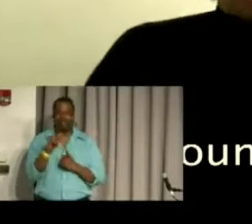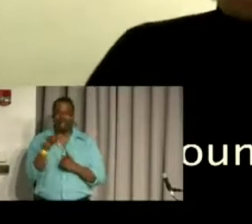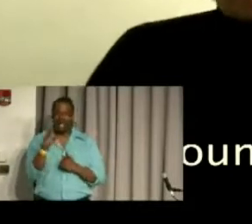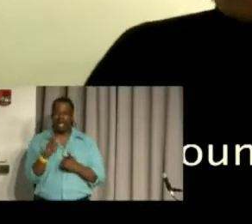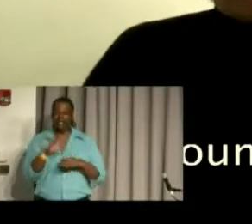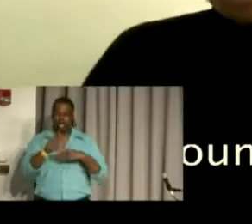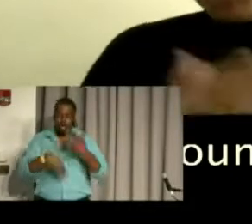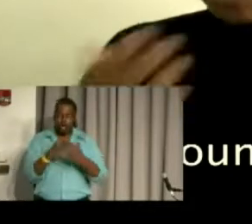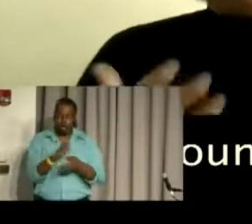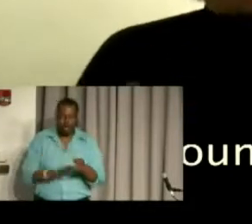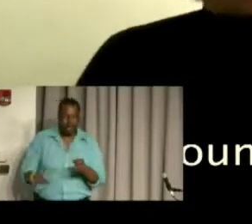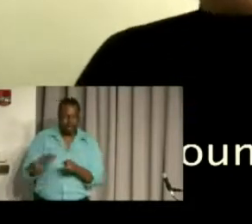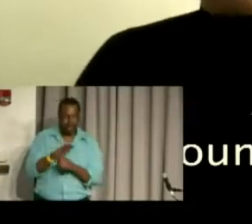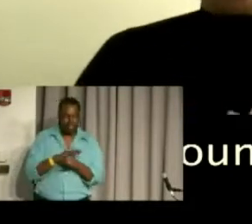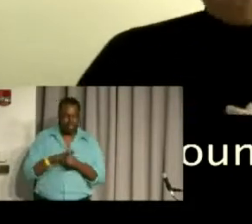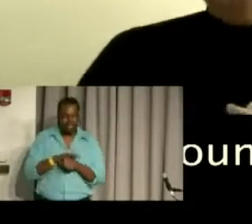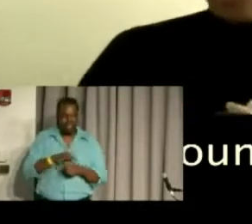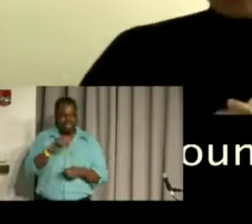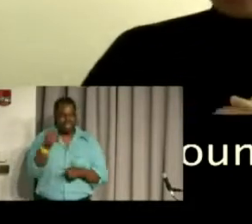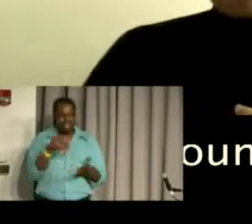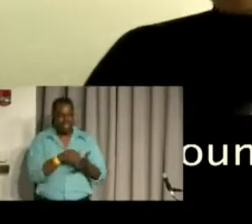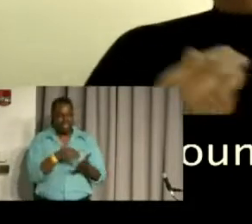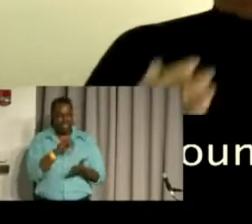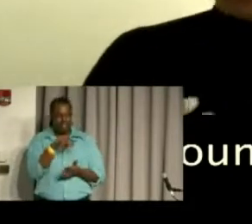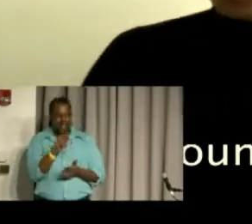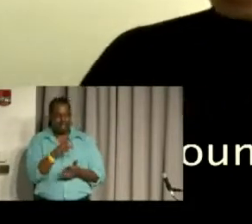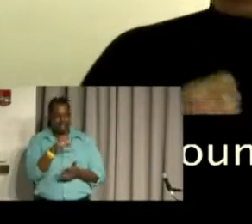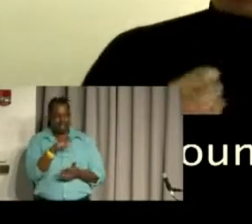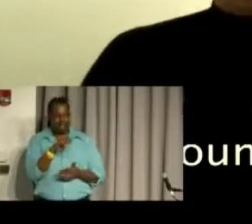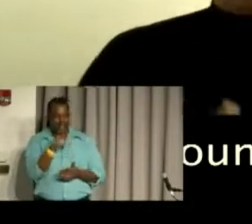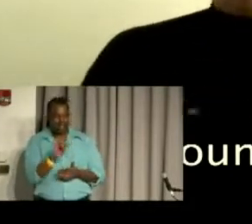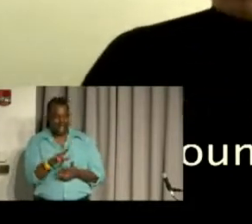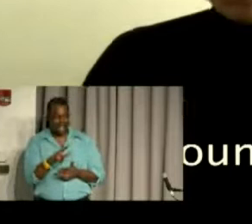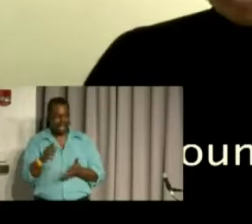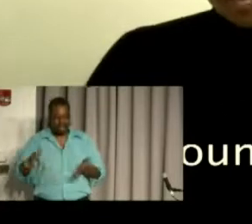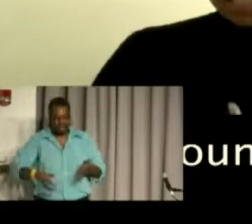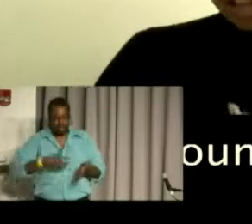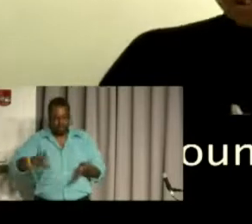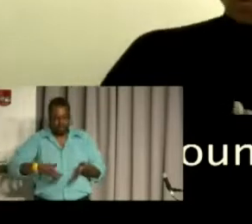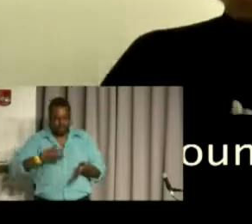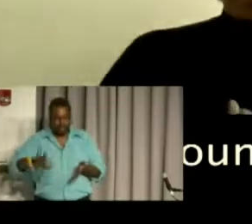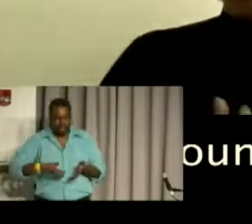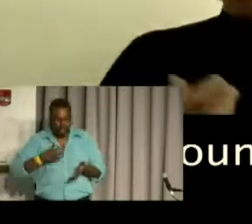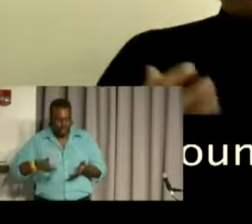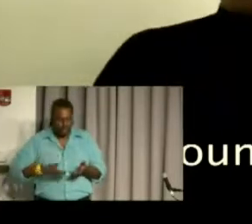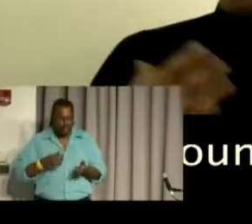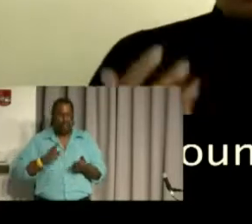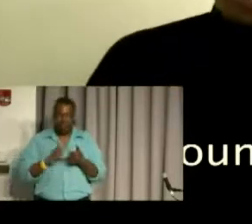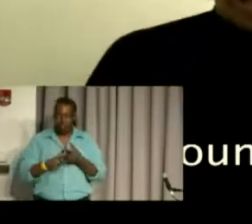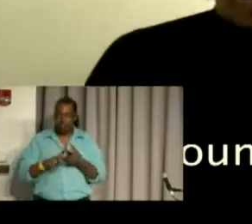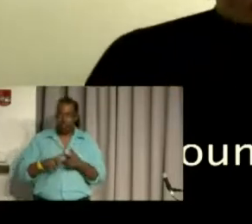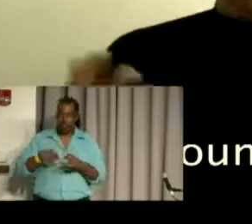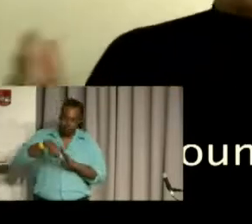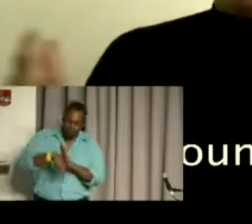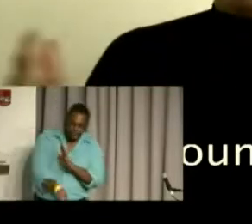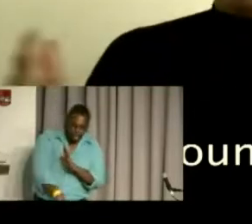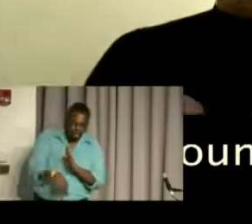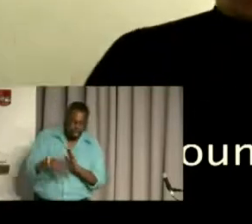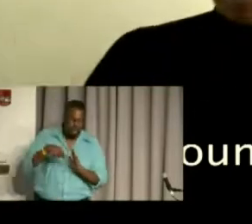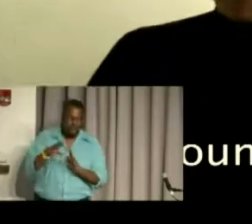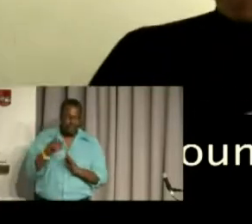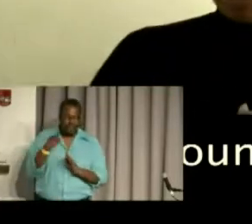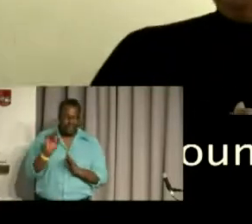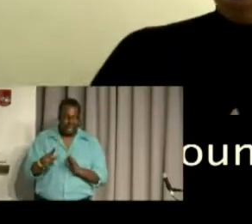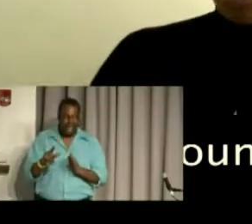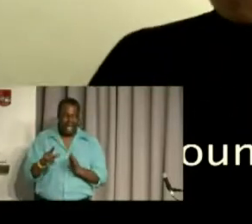cycle. 10,000 miles of canals have been dredged in order to drill those 80,000 wells. These canals bring in